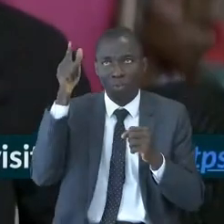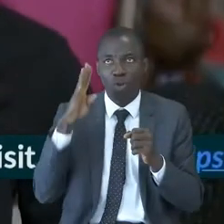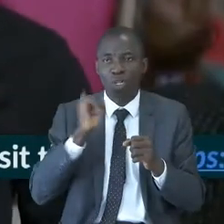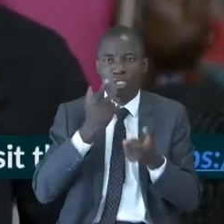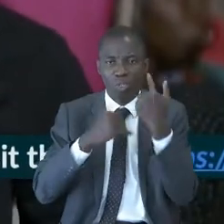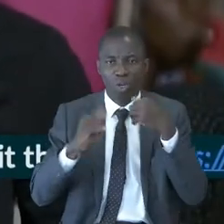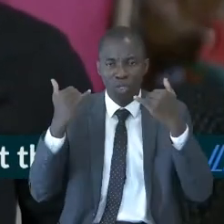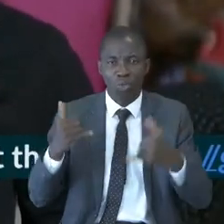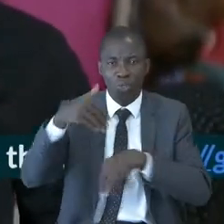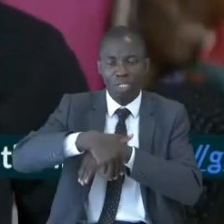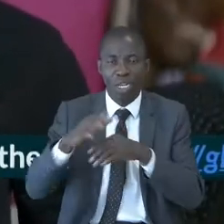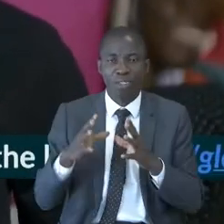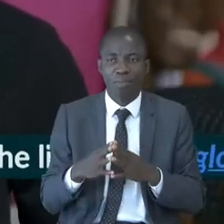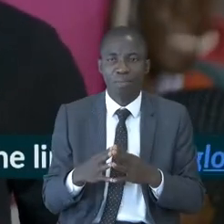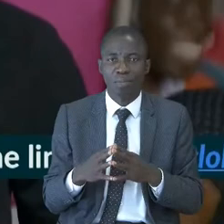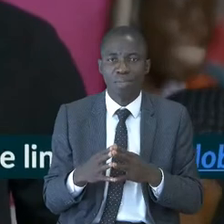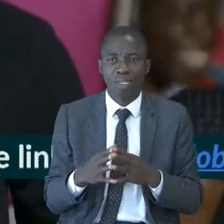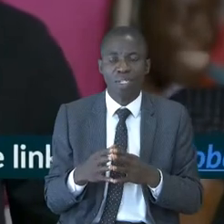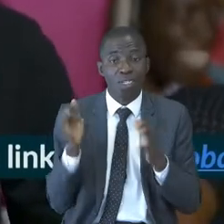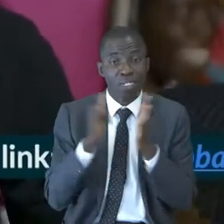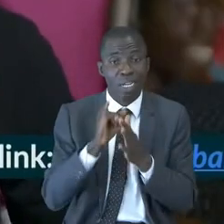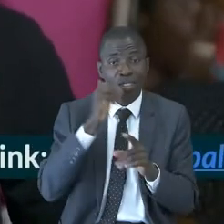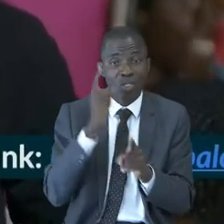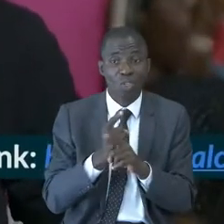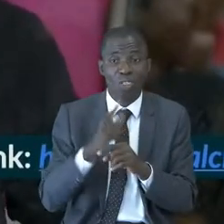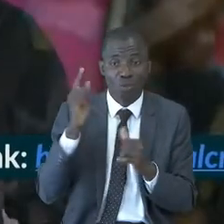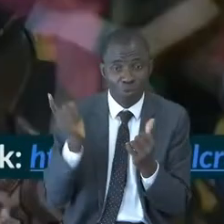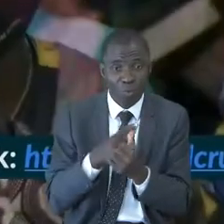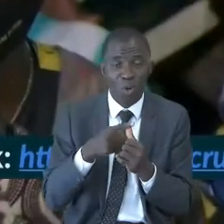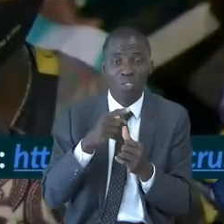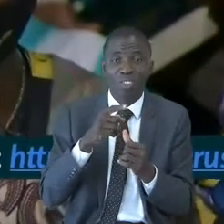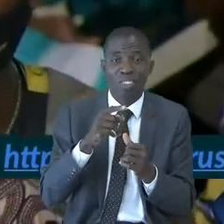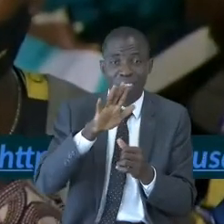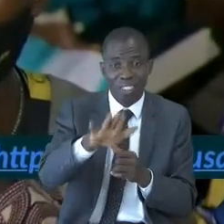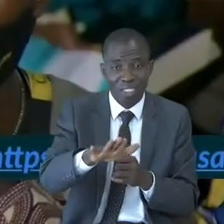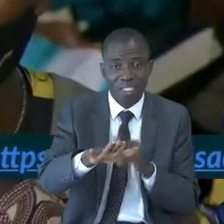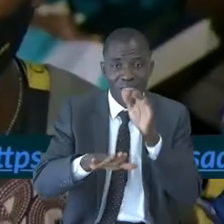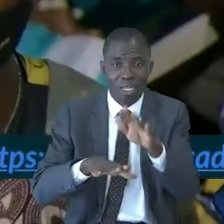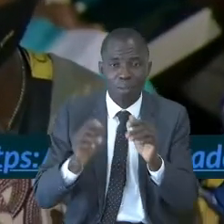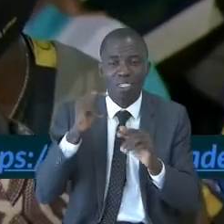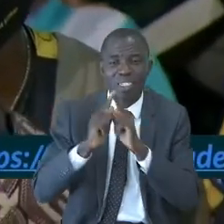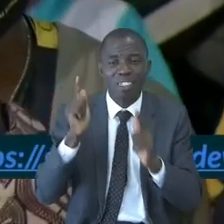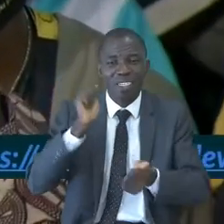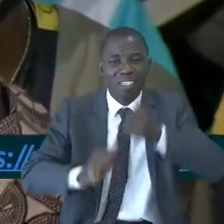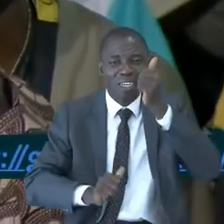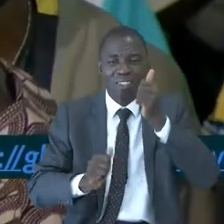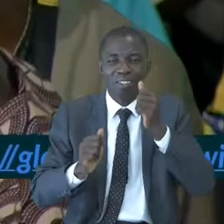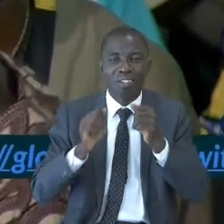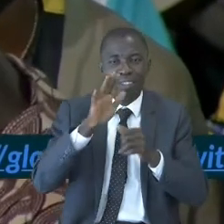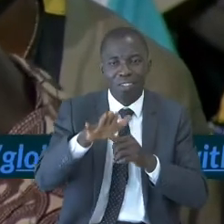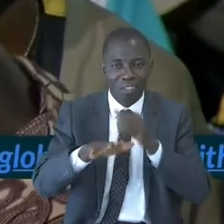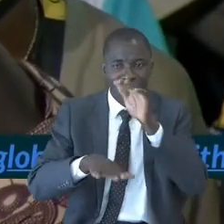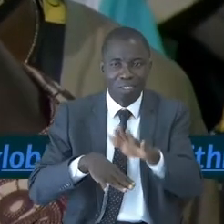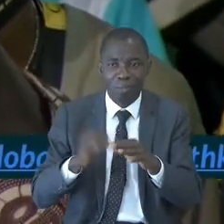tonight. That is just the first step, the greatest step that you have just taken. God